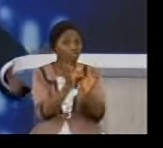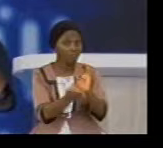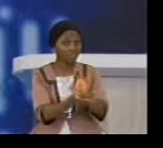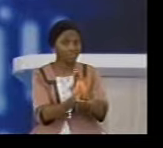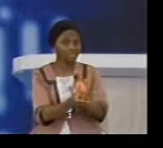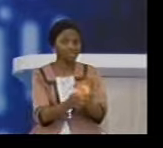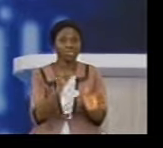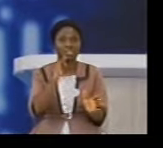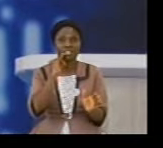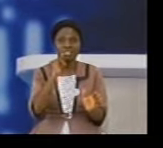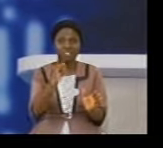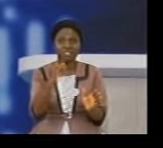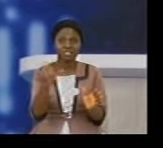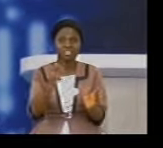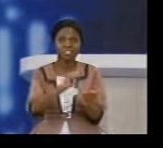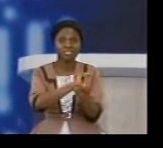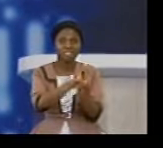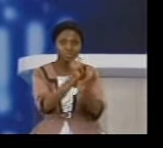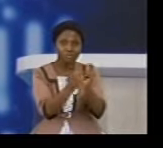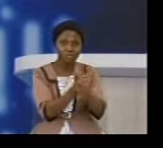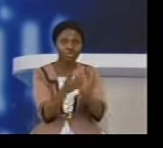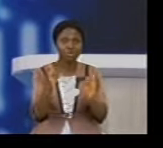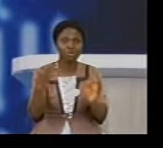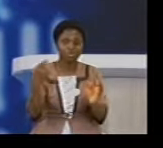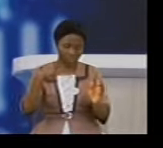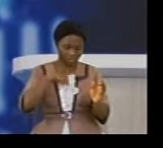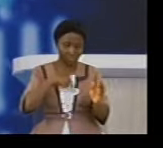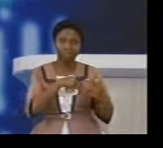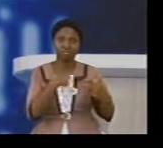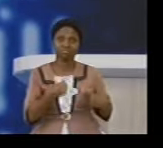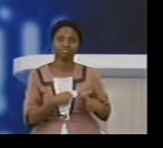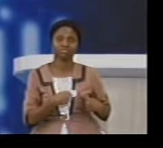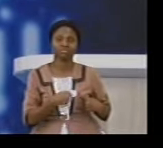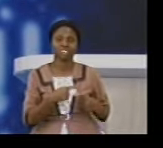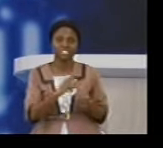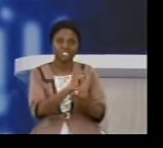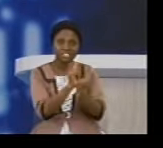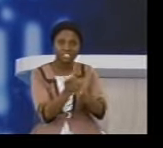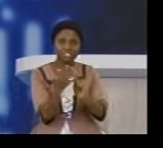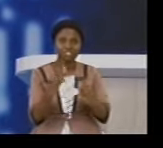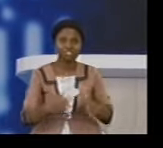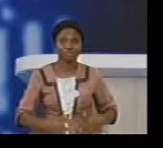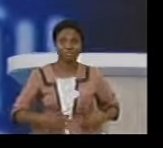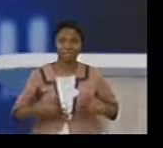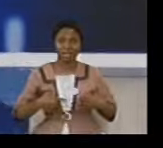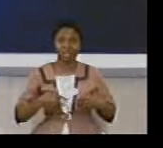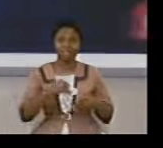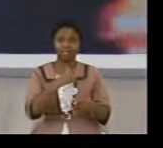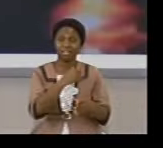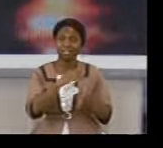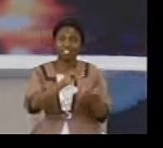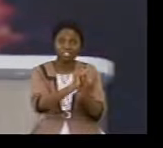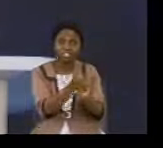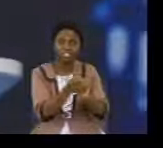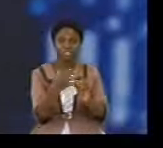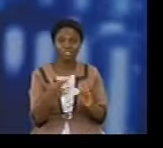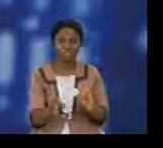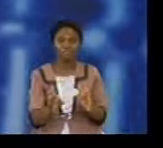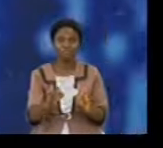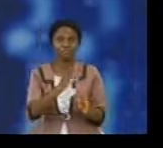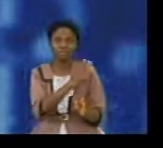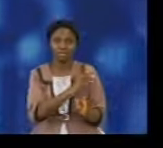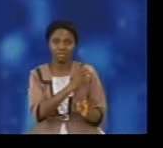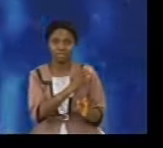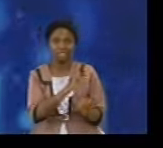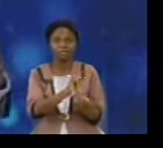a transformation of the heart, a change of life, a change of disposition, a change in